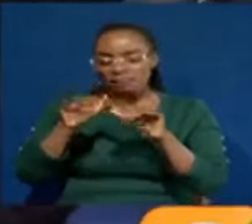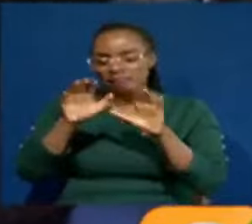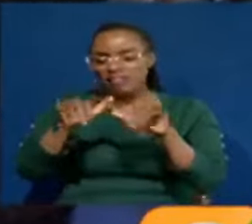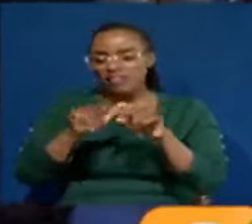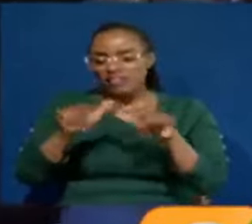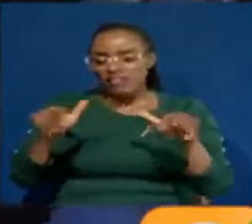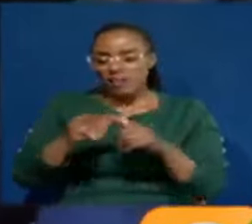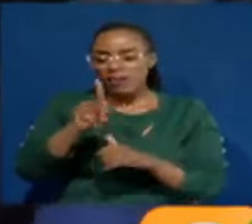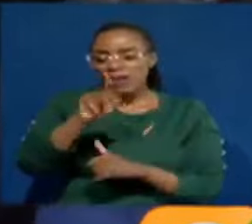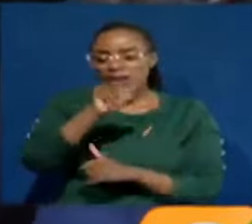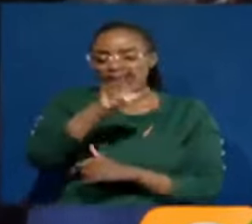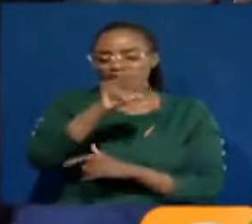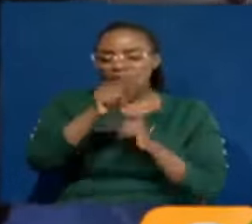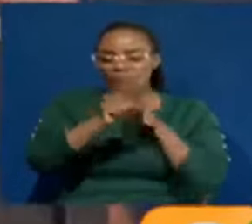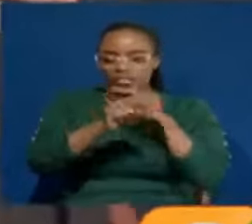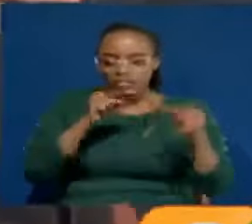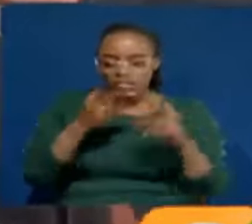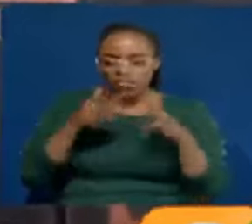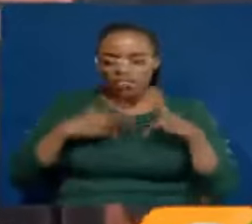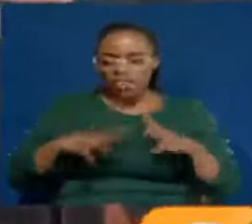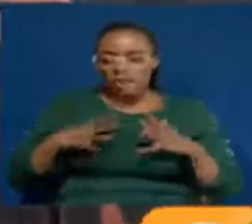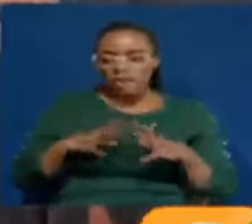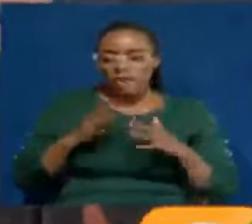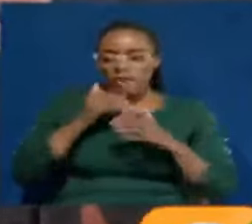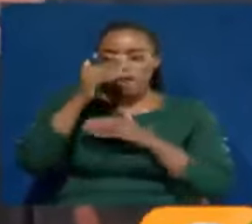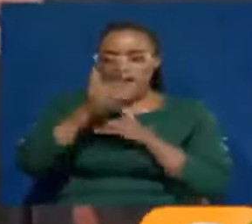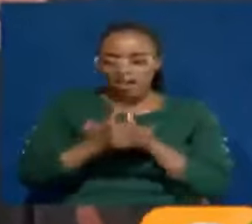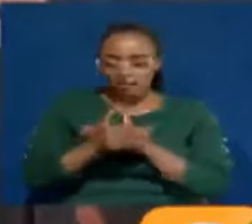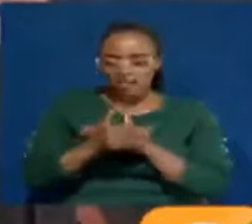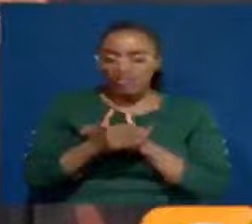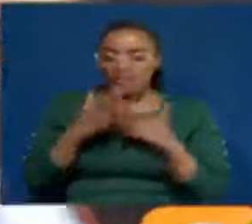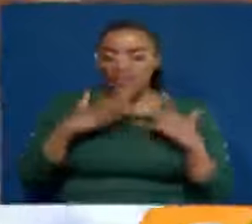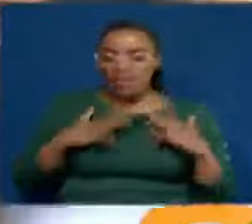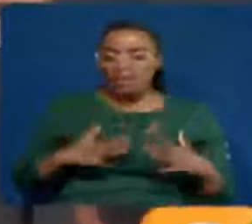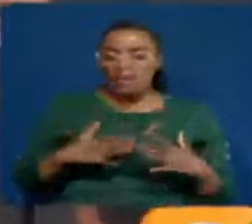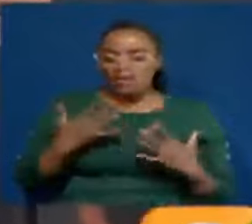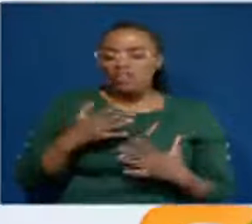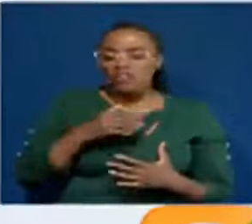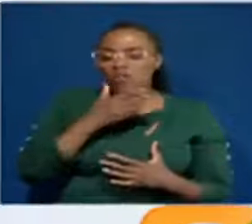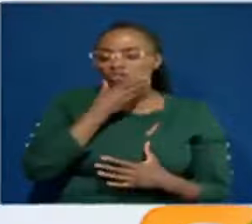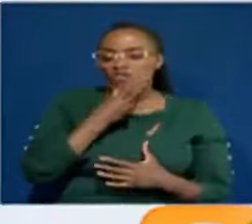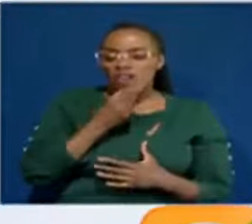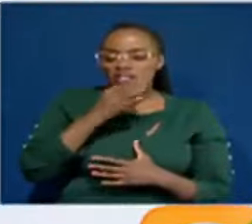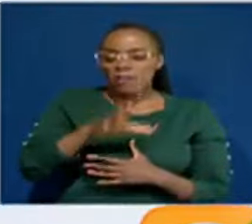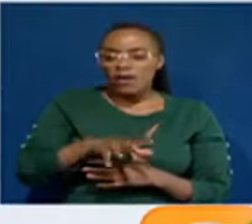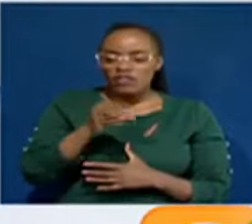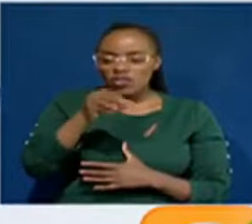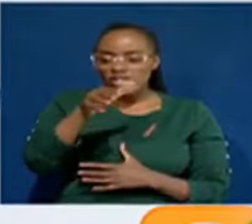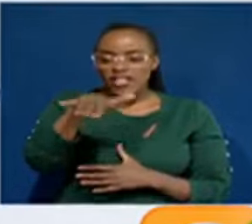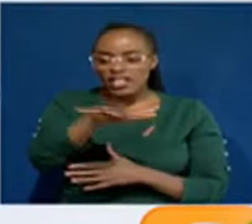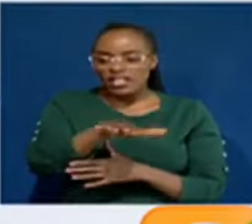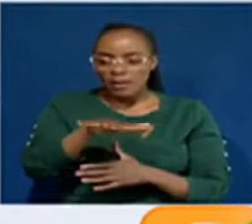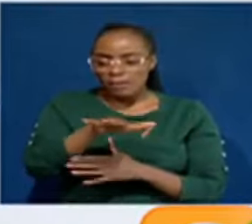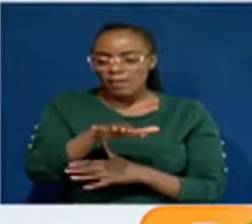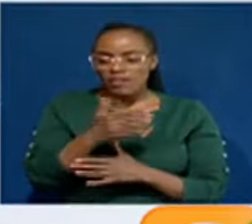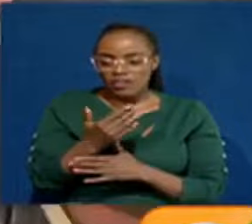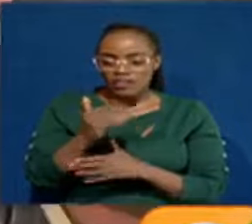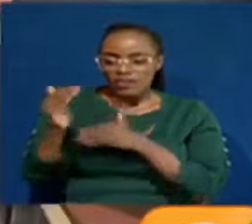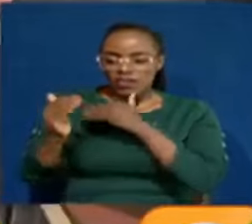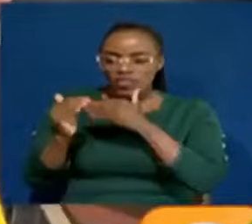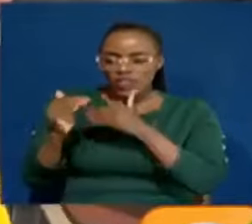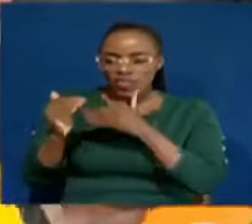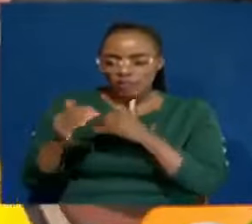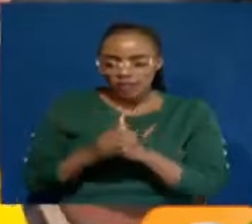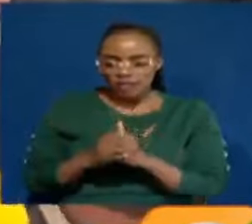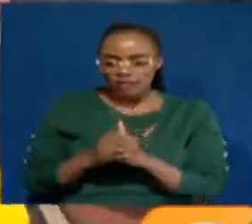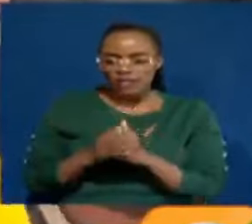Karisa was later killed by an irate mob after the dismembered lifeless body of Mwaiha was found lying in the compound by neighbors.